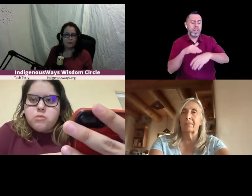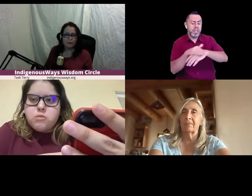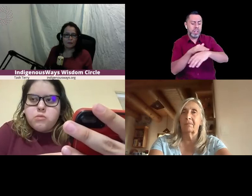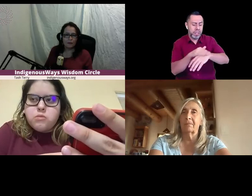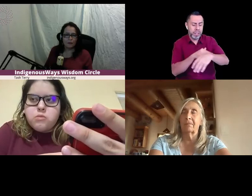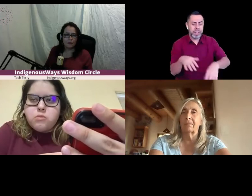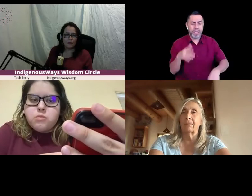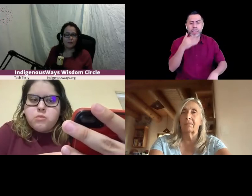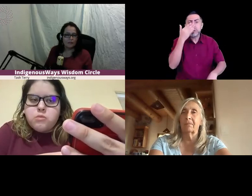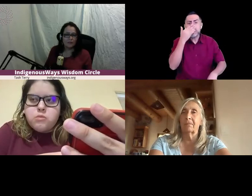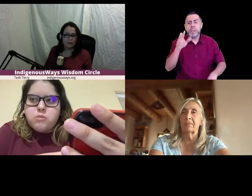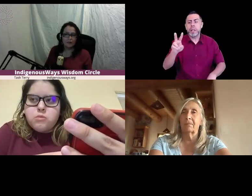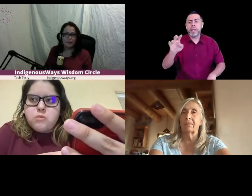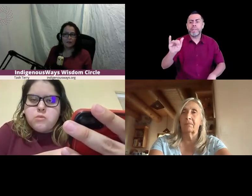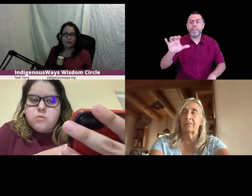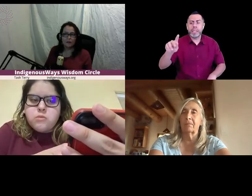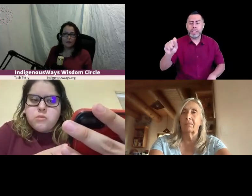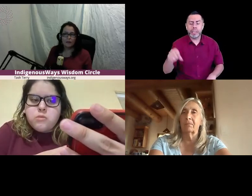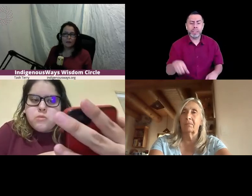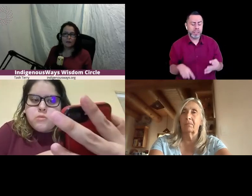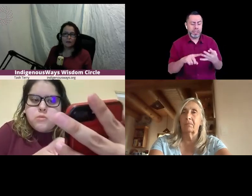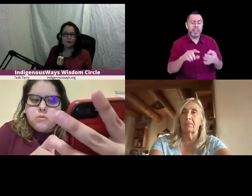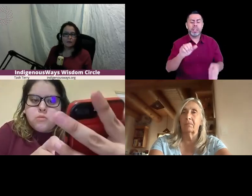Acetaminophen is good. Cough drops is good.